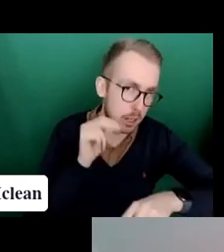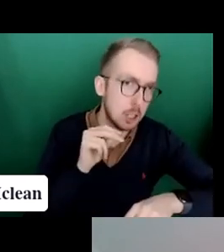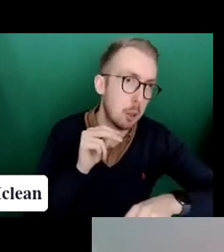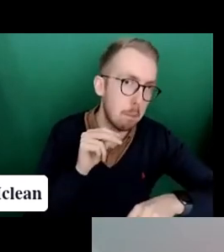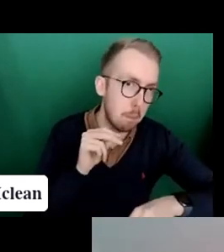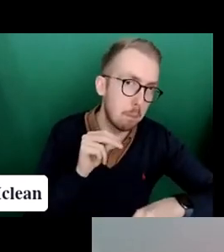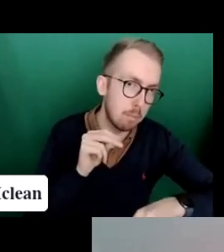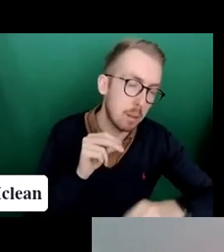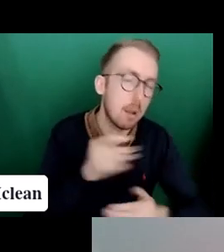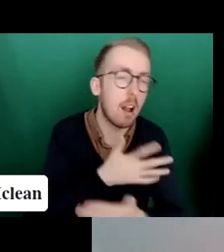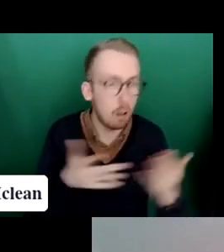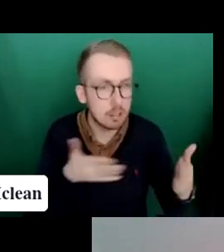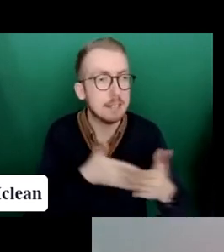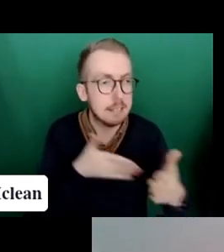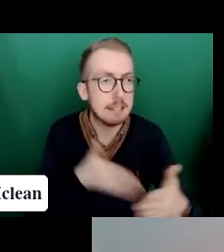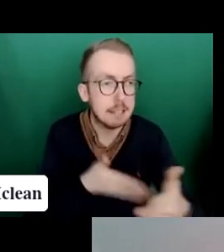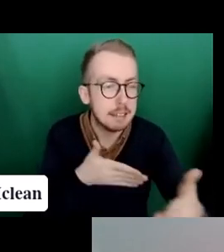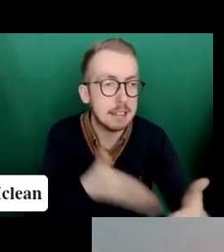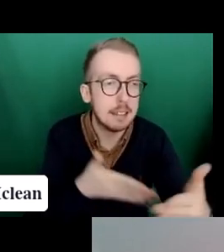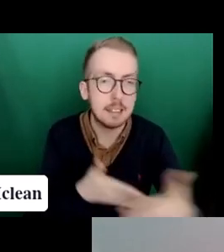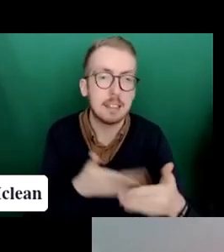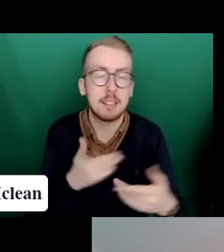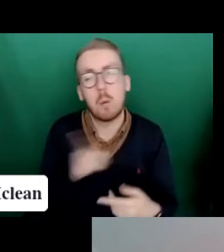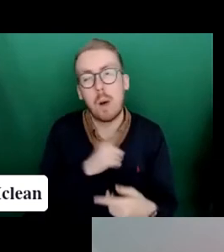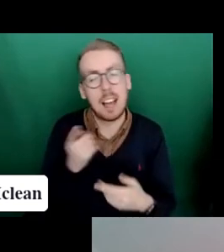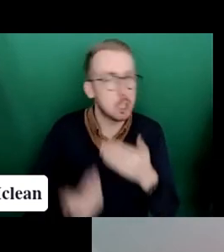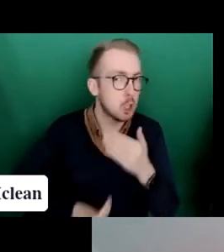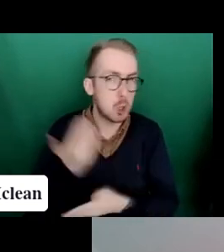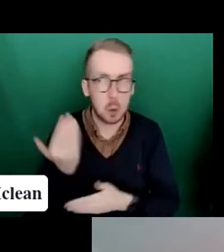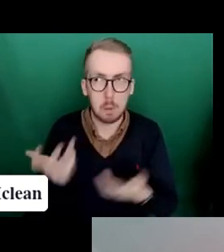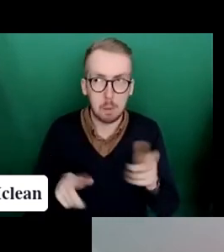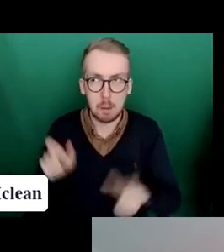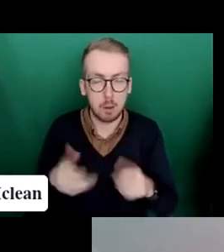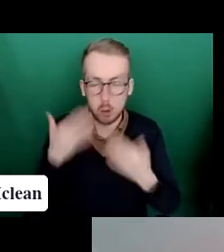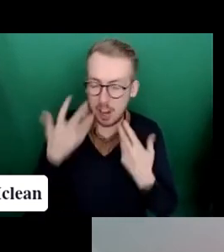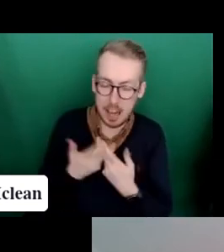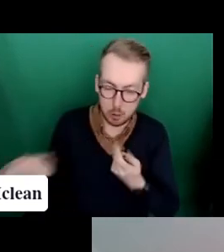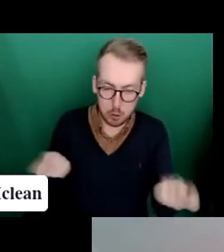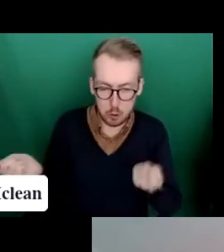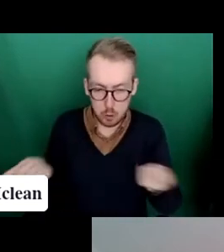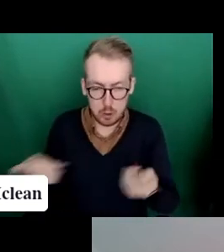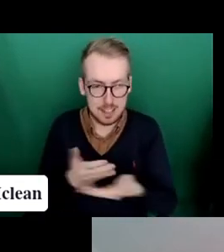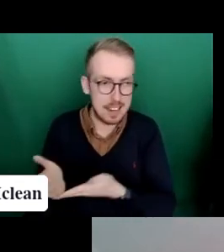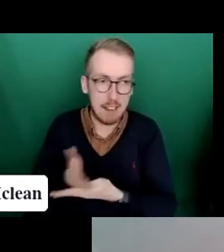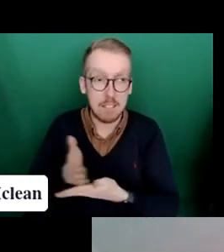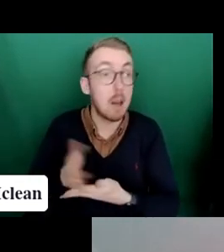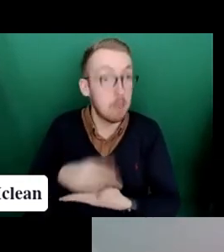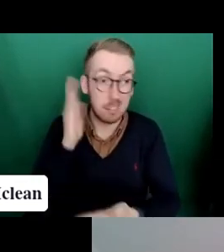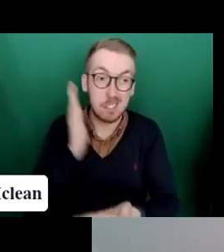around standards and the levy being quite new and people not knowing how to navigate it. But it's definitely an